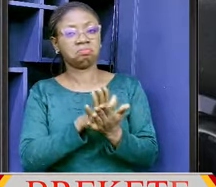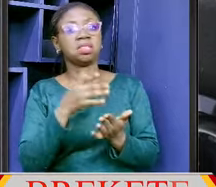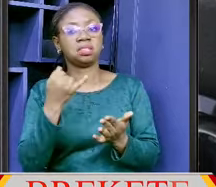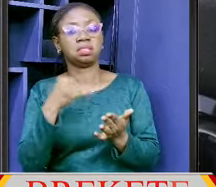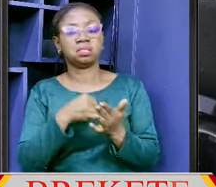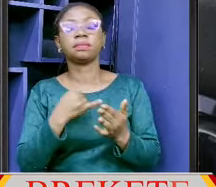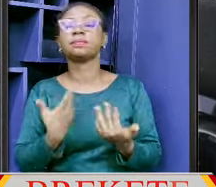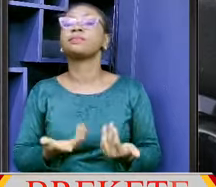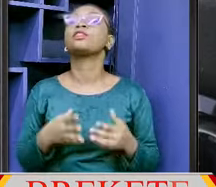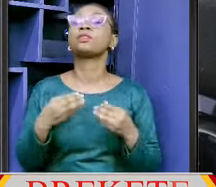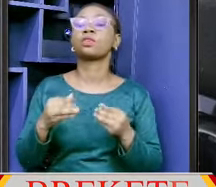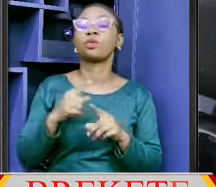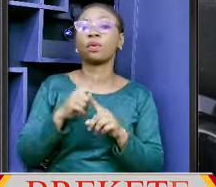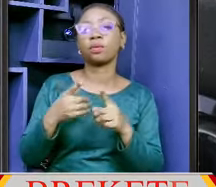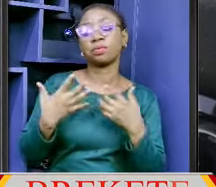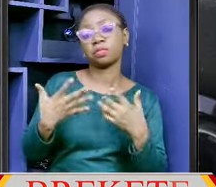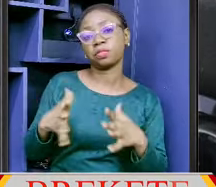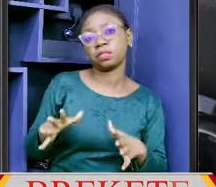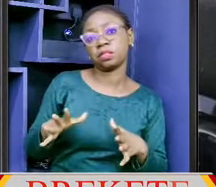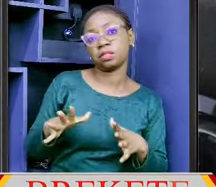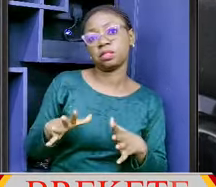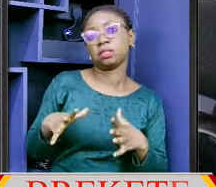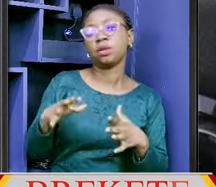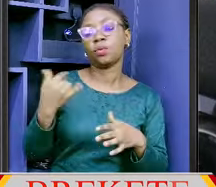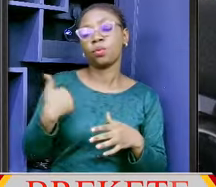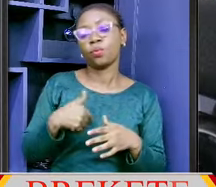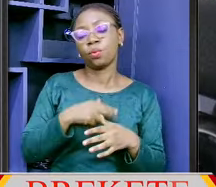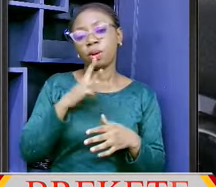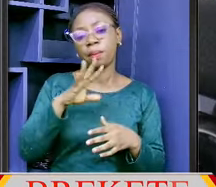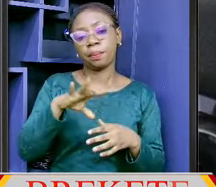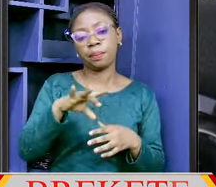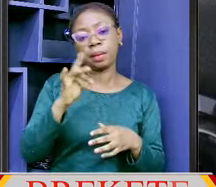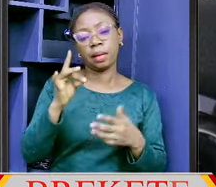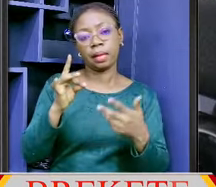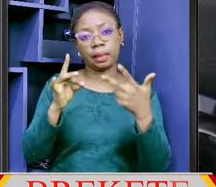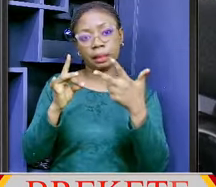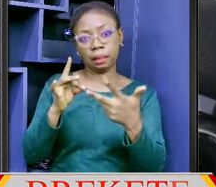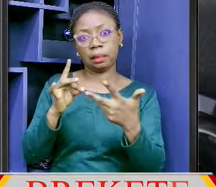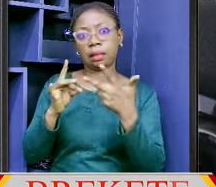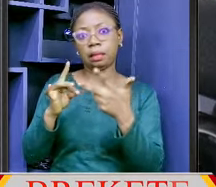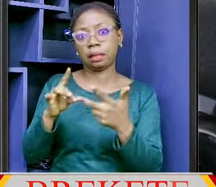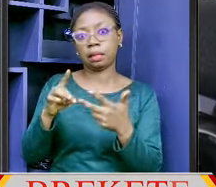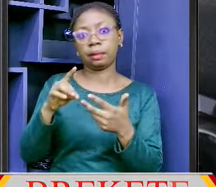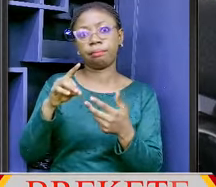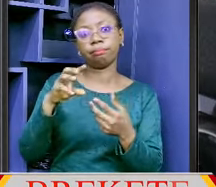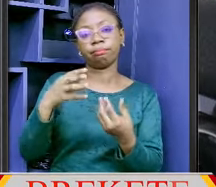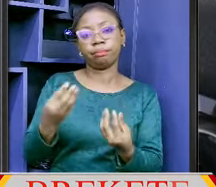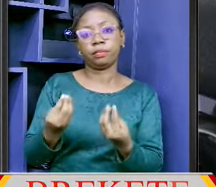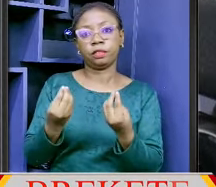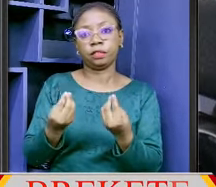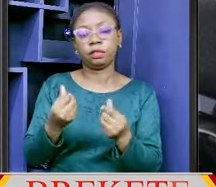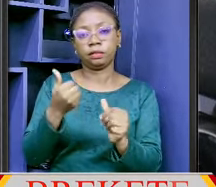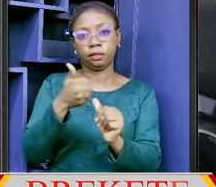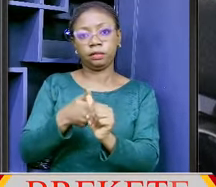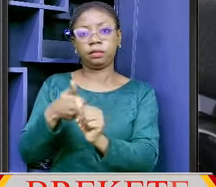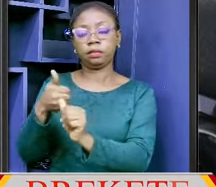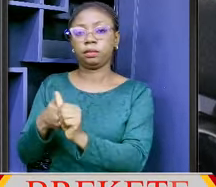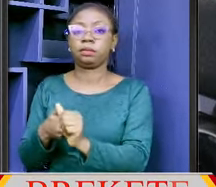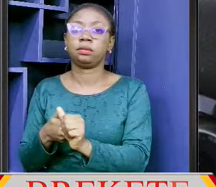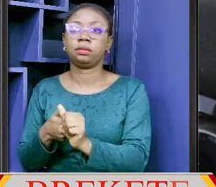finished that very one, my senior brother picked. So we were picking three land each of every of